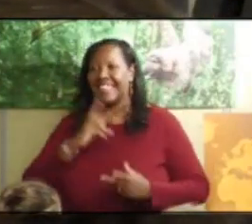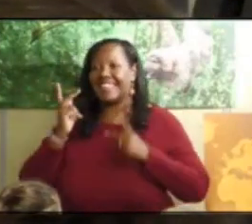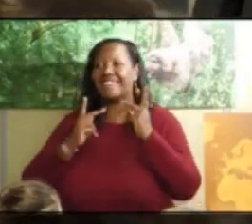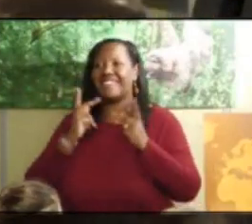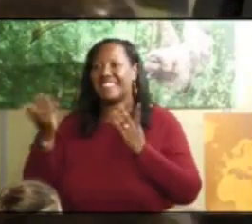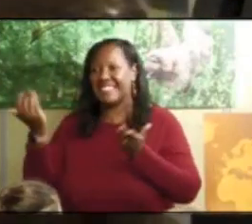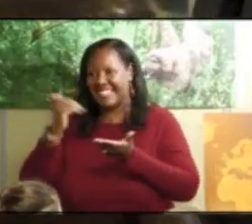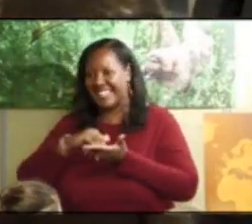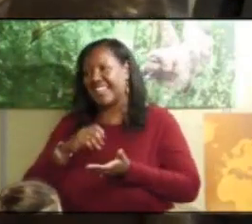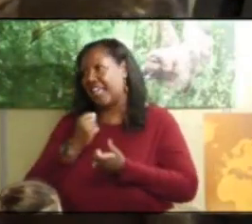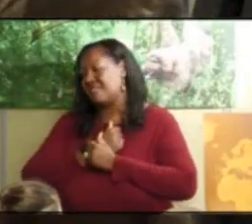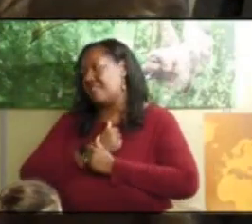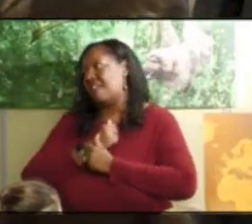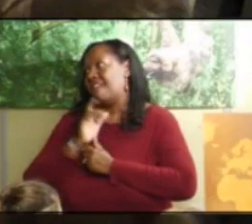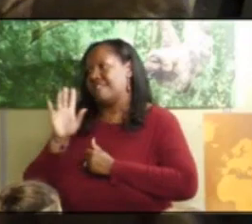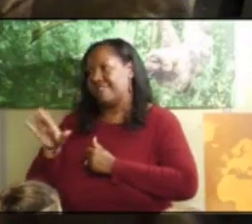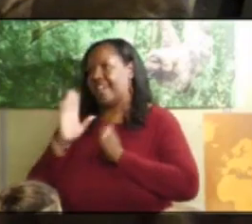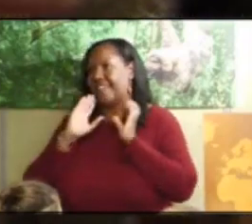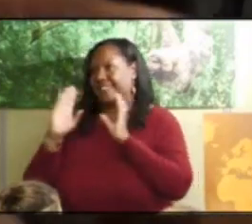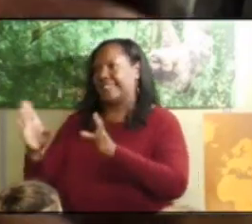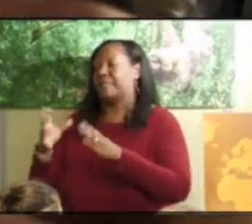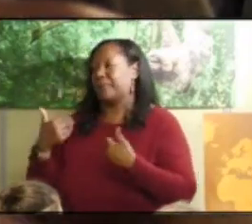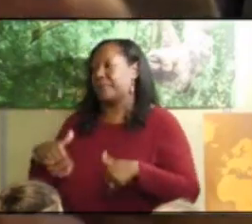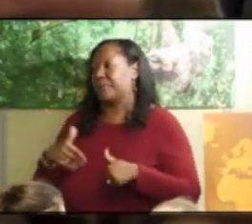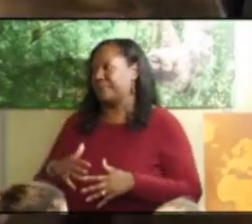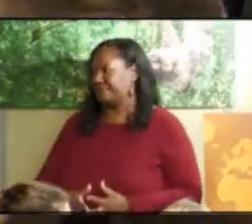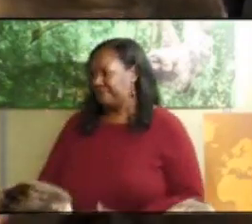one. Thank you.